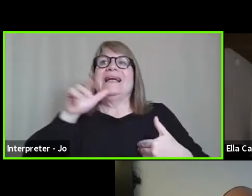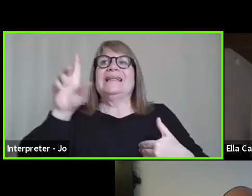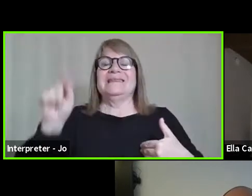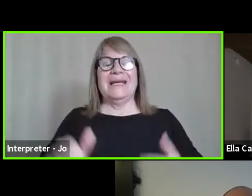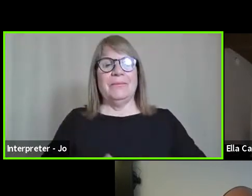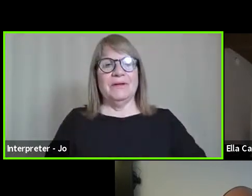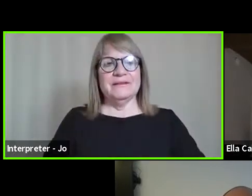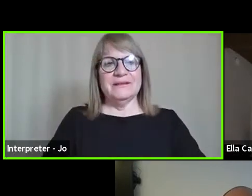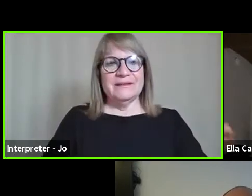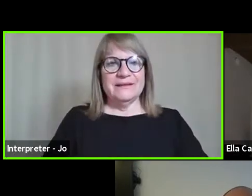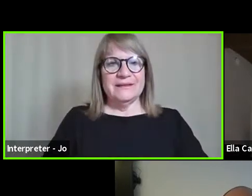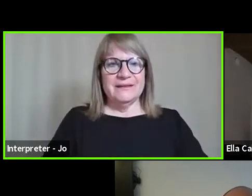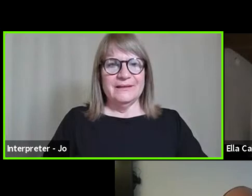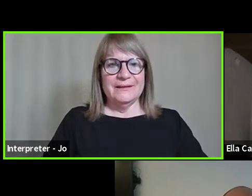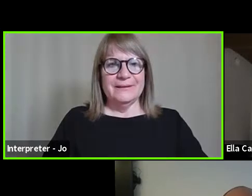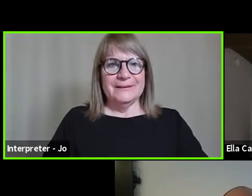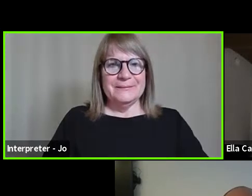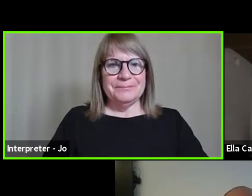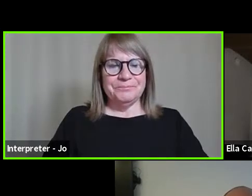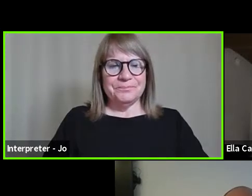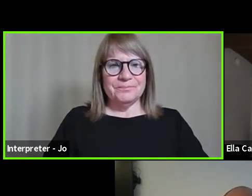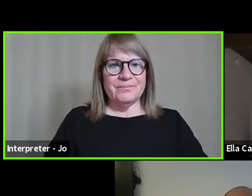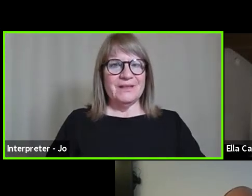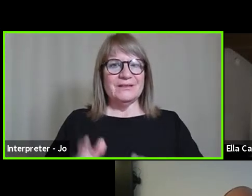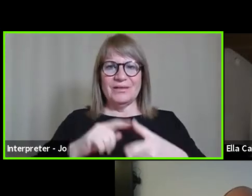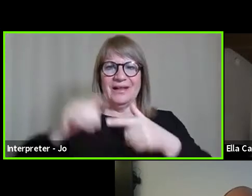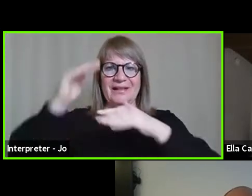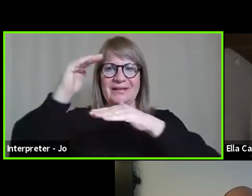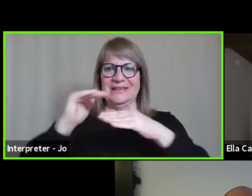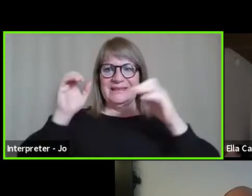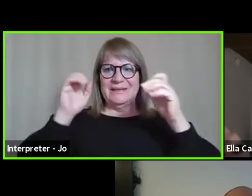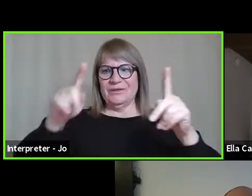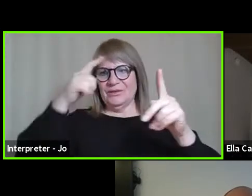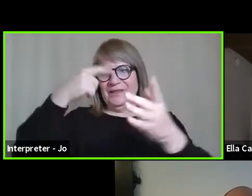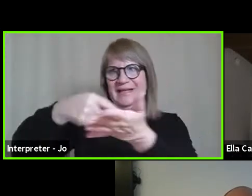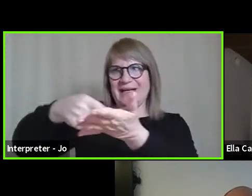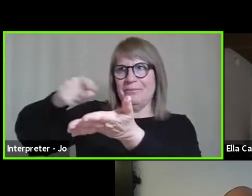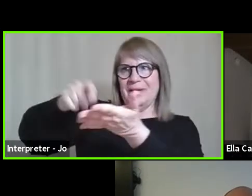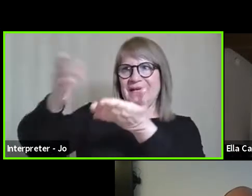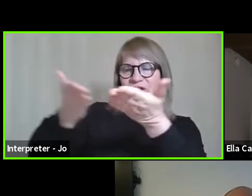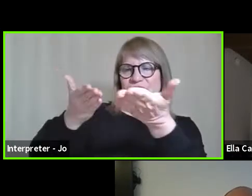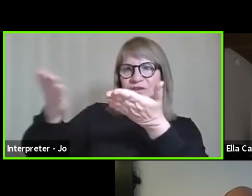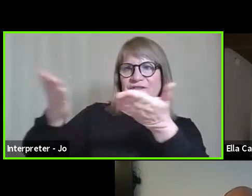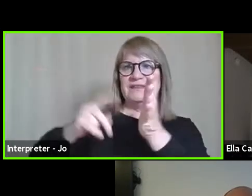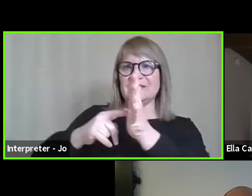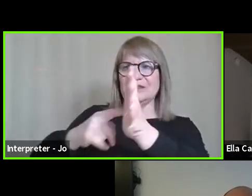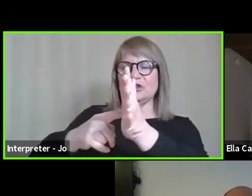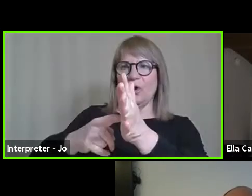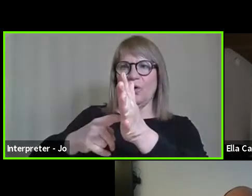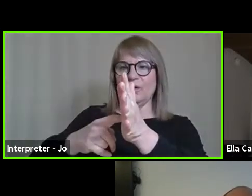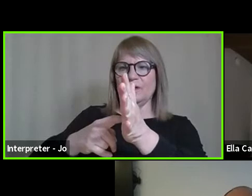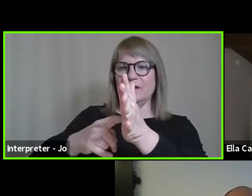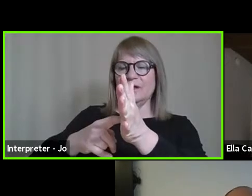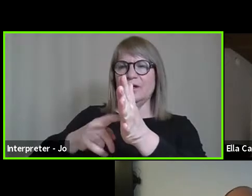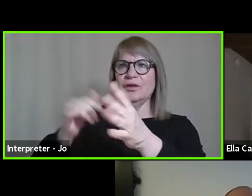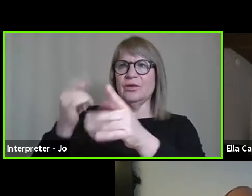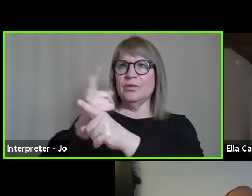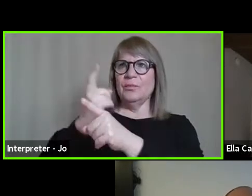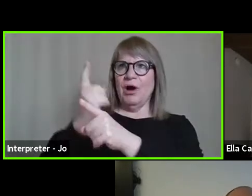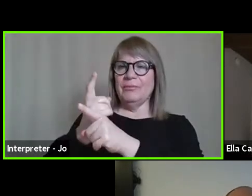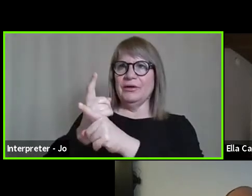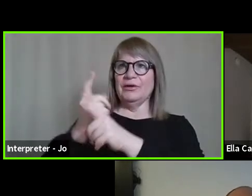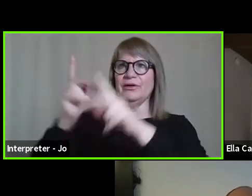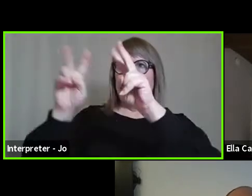opportunity to get paid for services to show through proper evaluative evidence-based